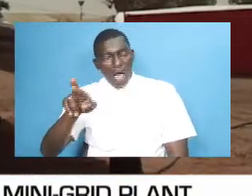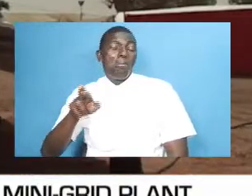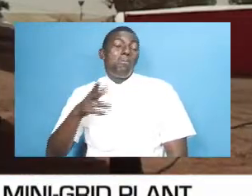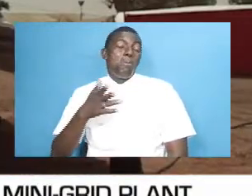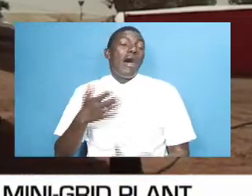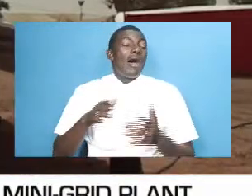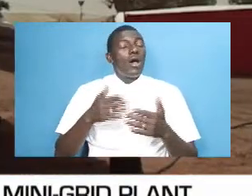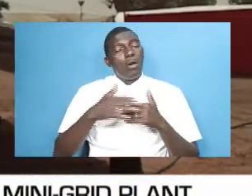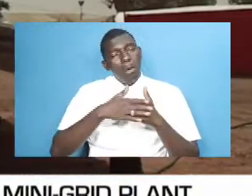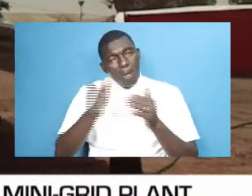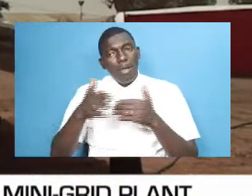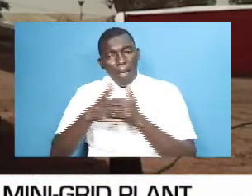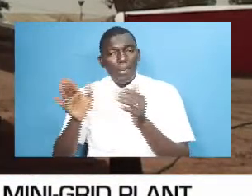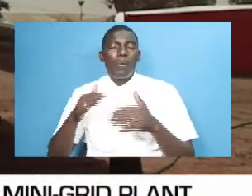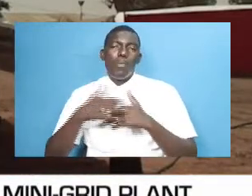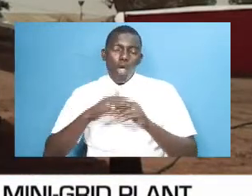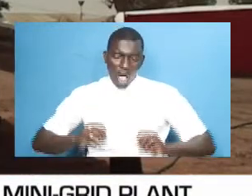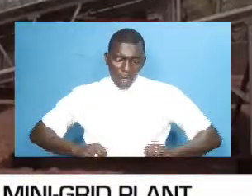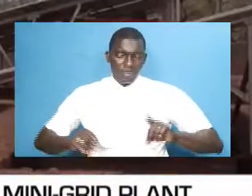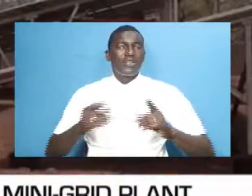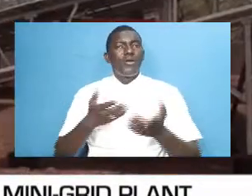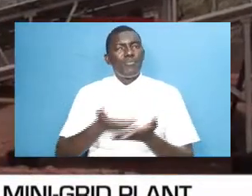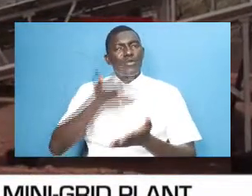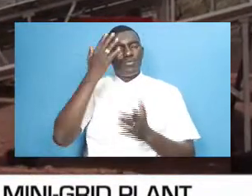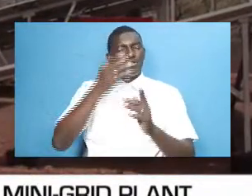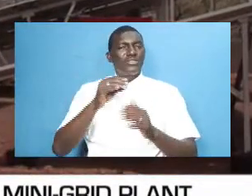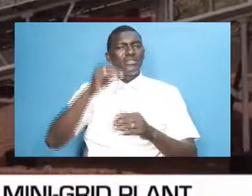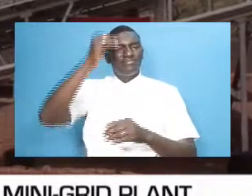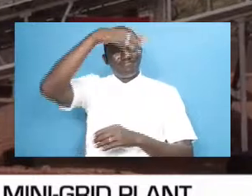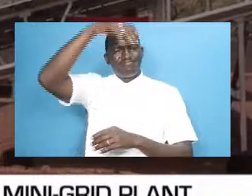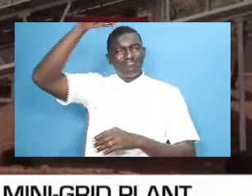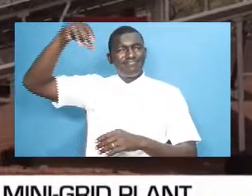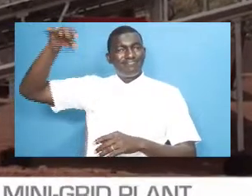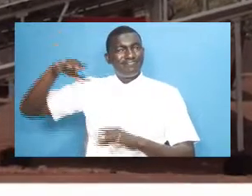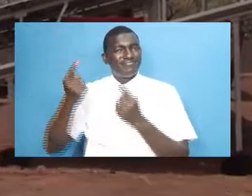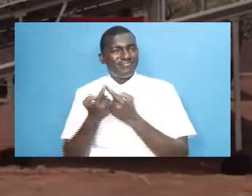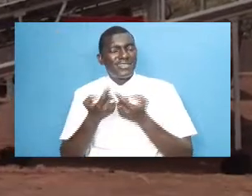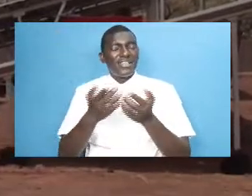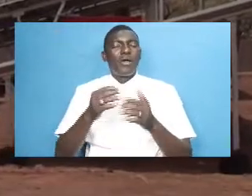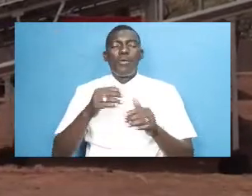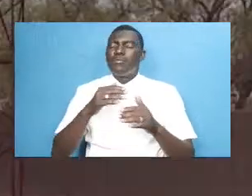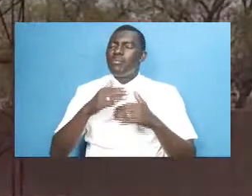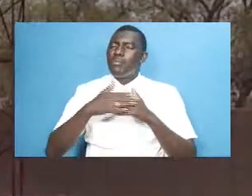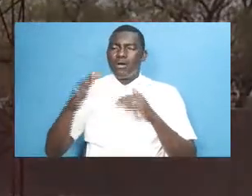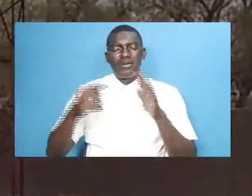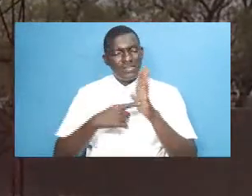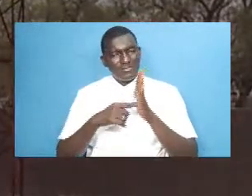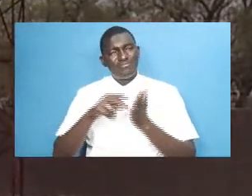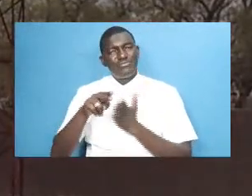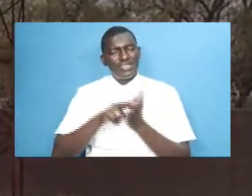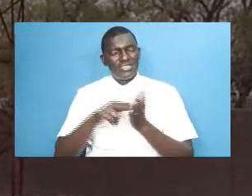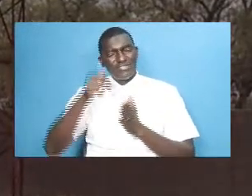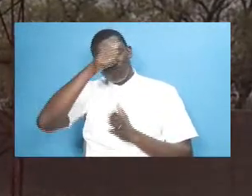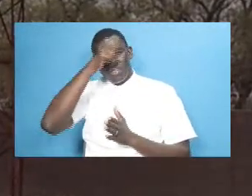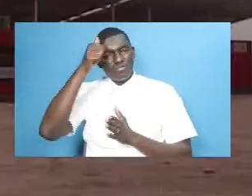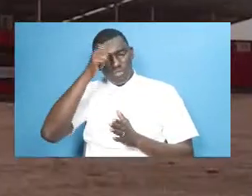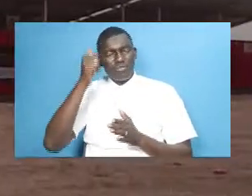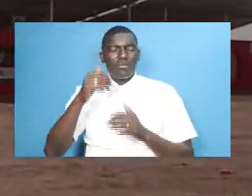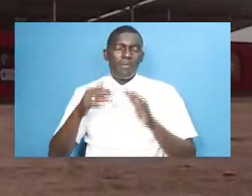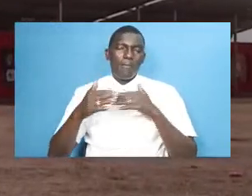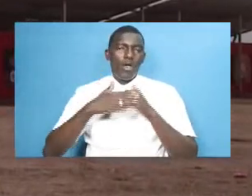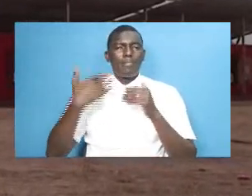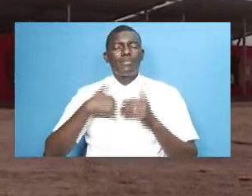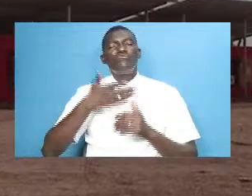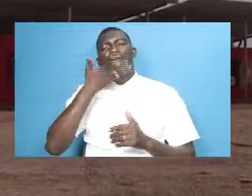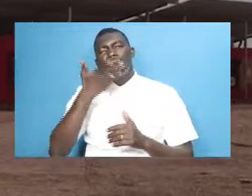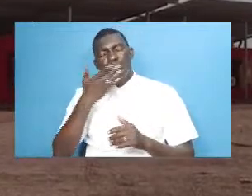opportunities for promoting energy through public-private partnership, create much-needed jobs for young people, and impact the lives of